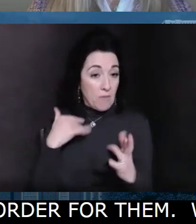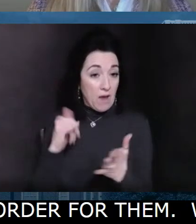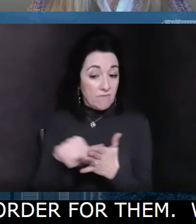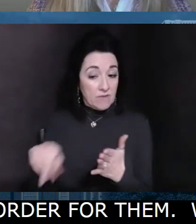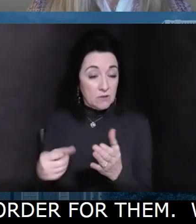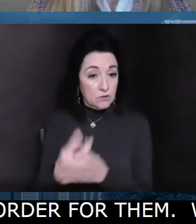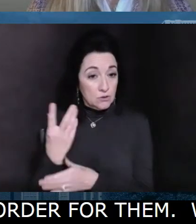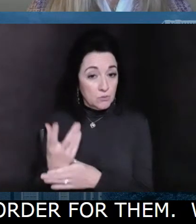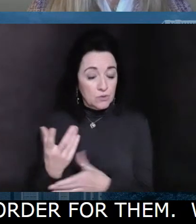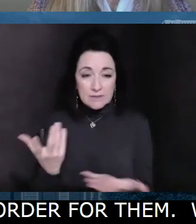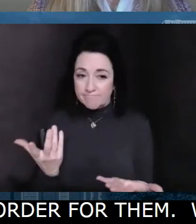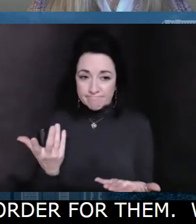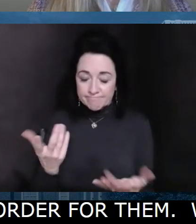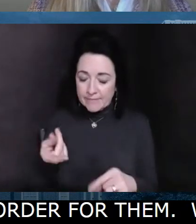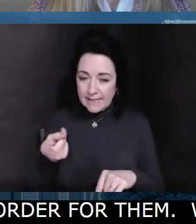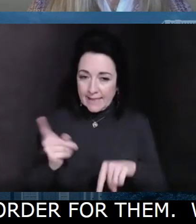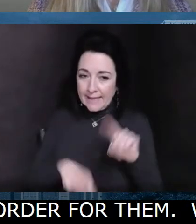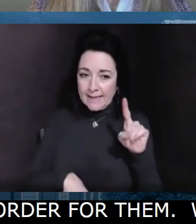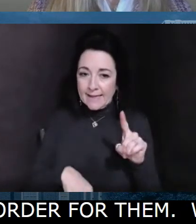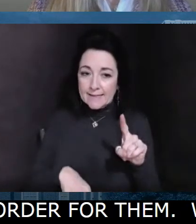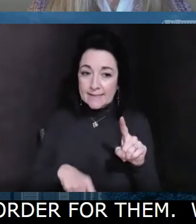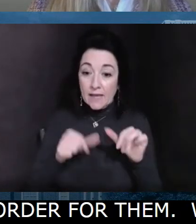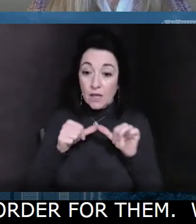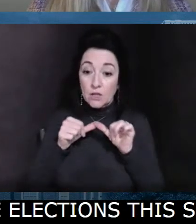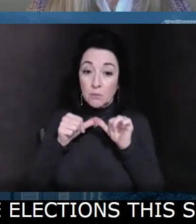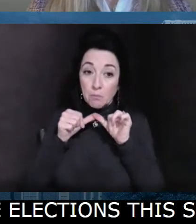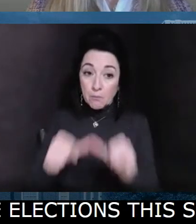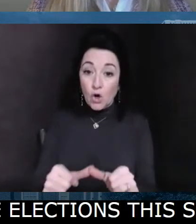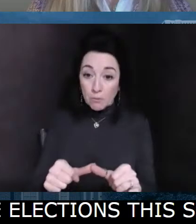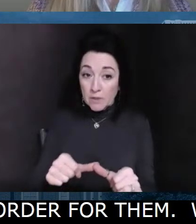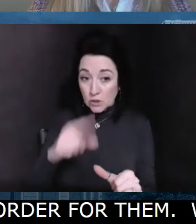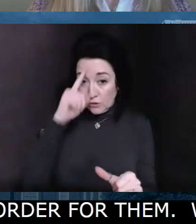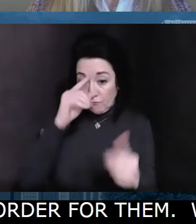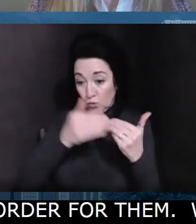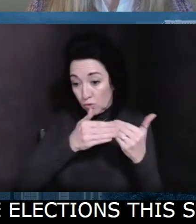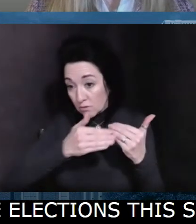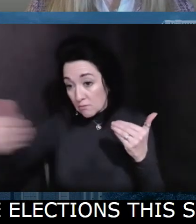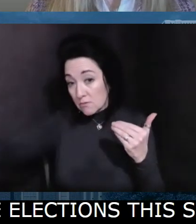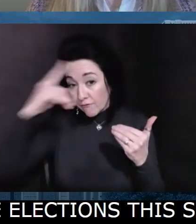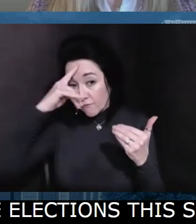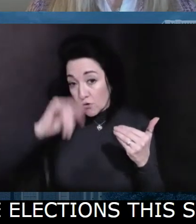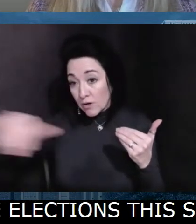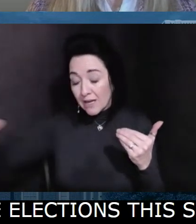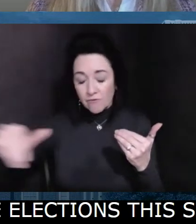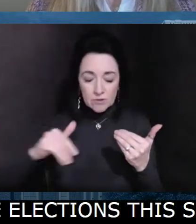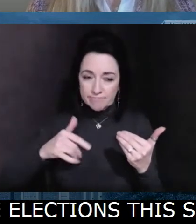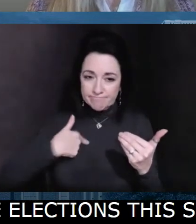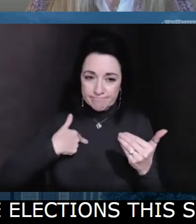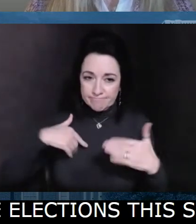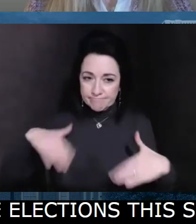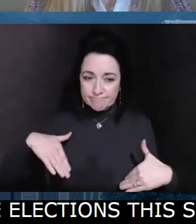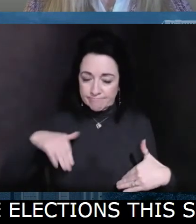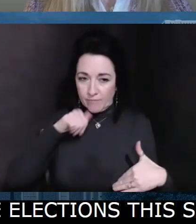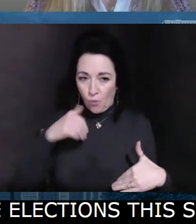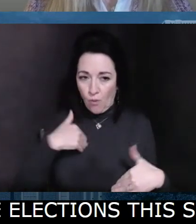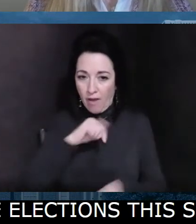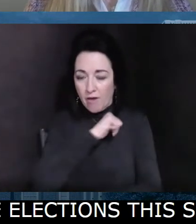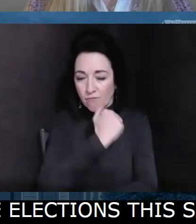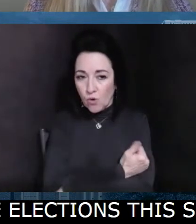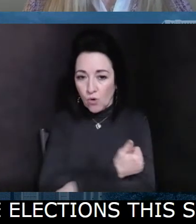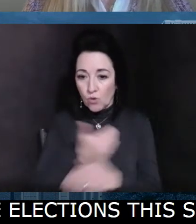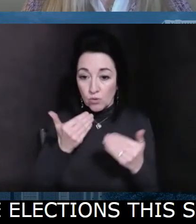lot more participation, and which is a good thing. And people were able to do it safely